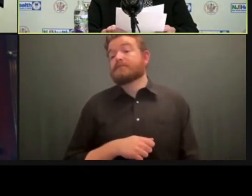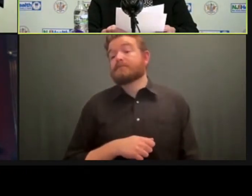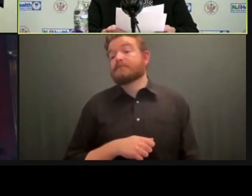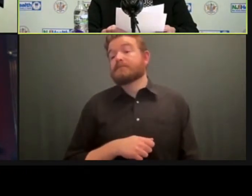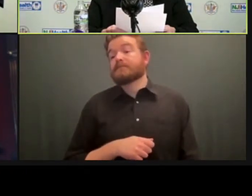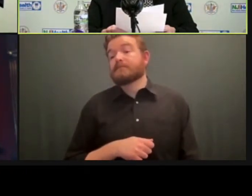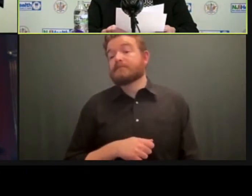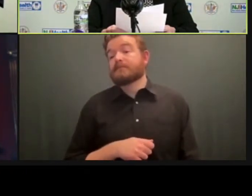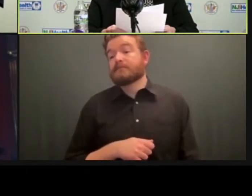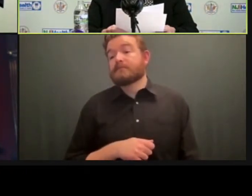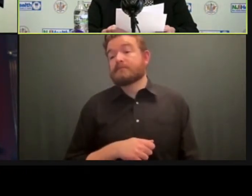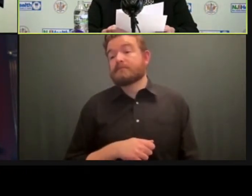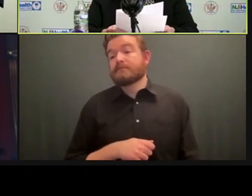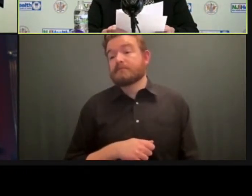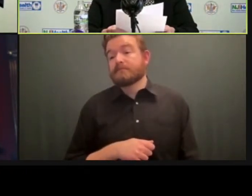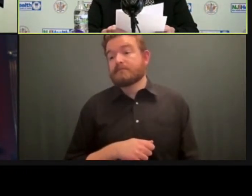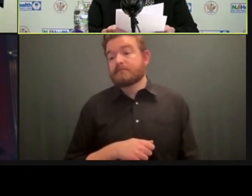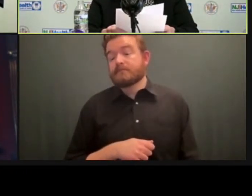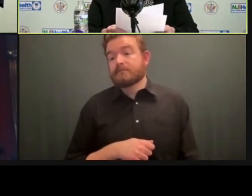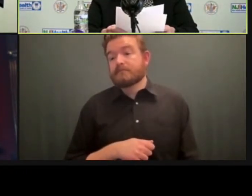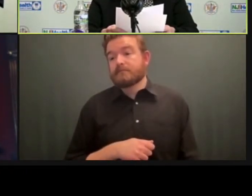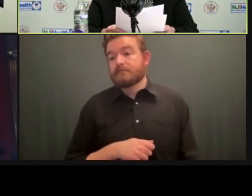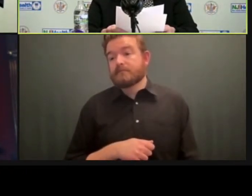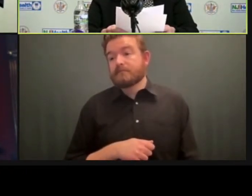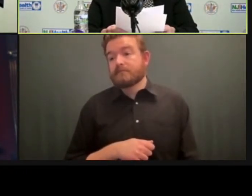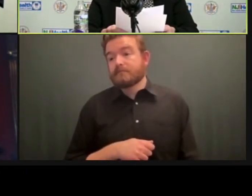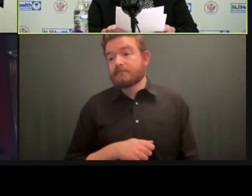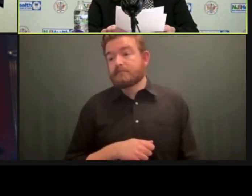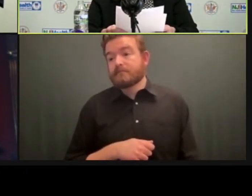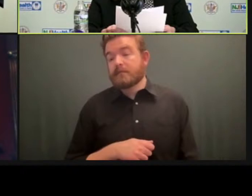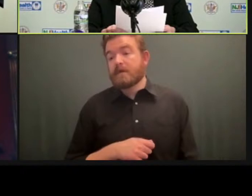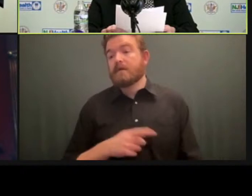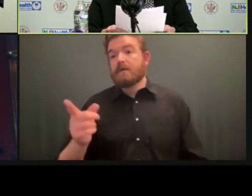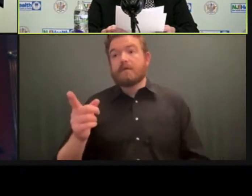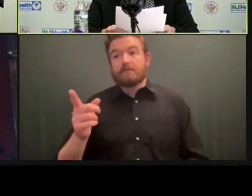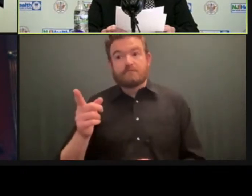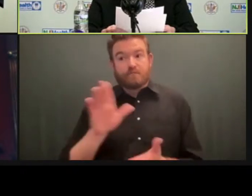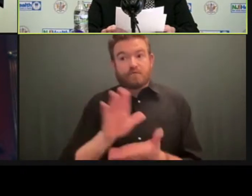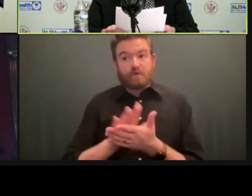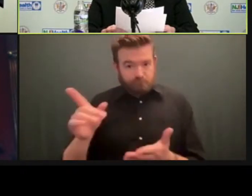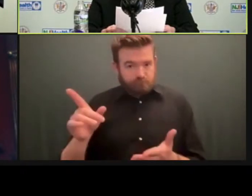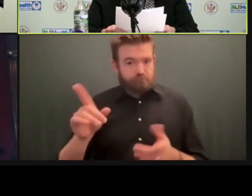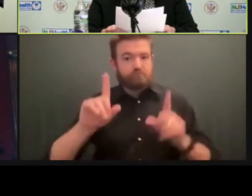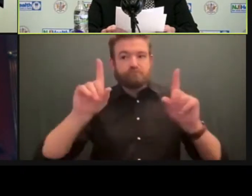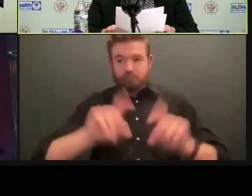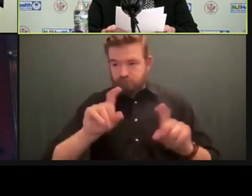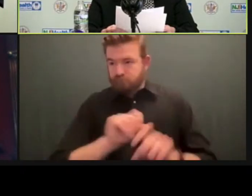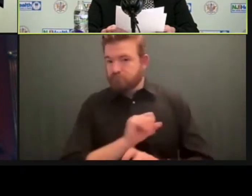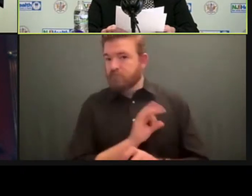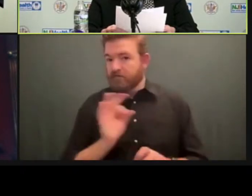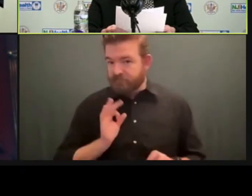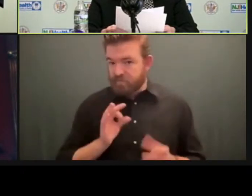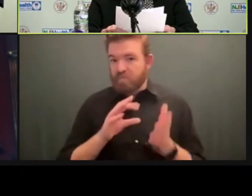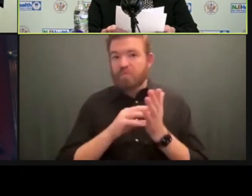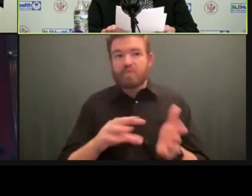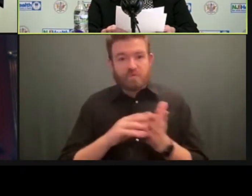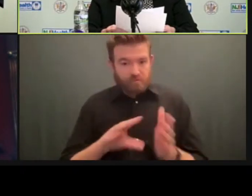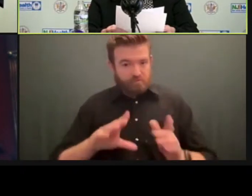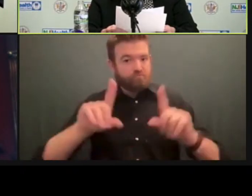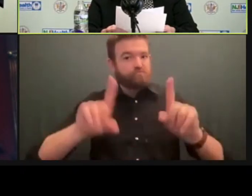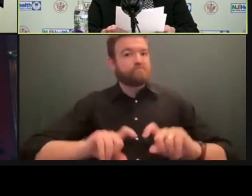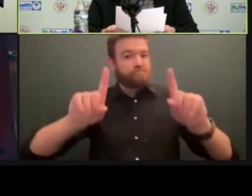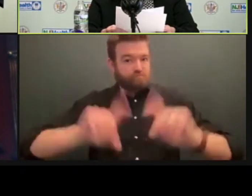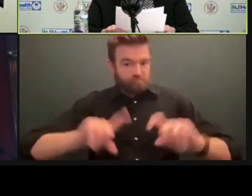today and to be able to test staff and students. I sent letters to local health departments, the FQHCs and testing